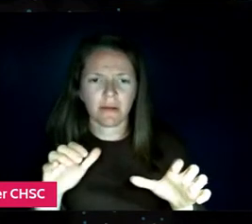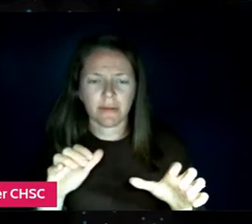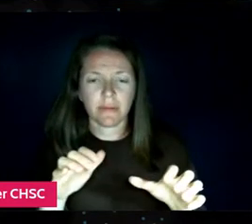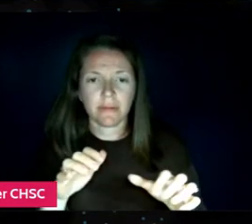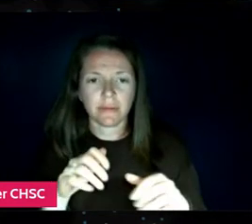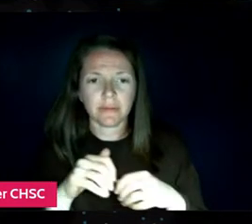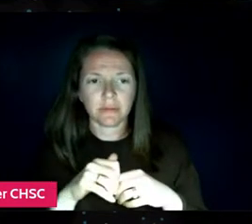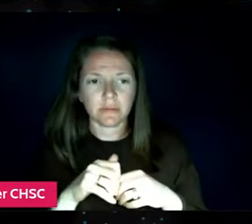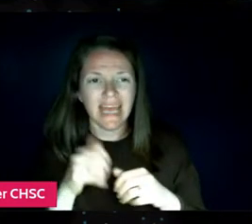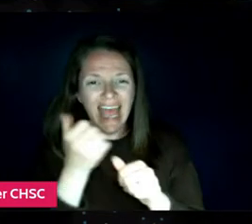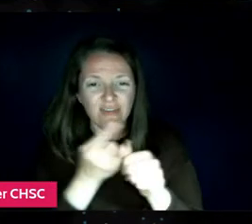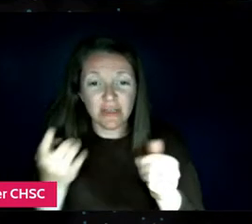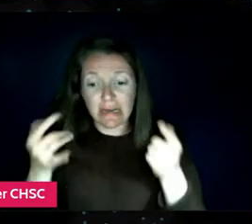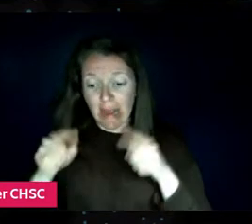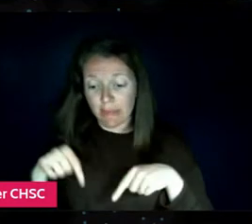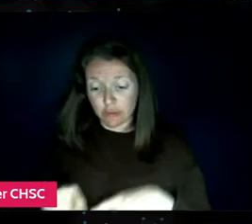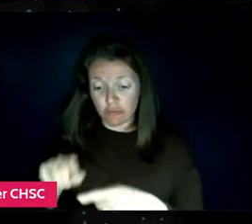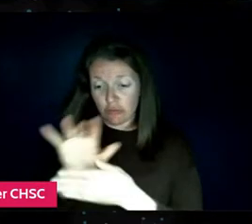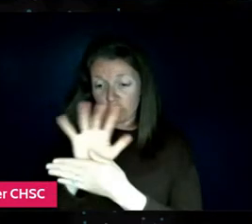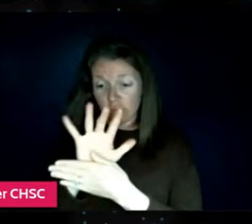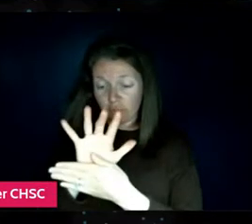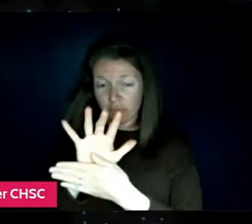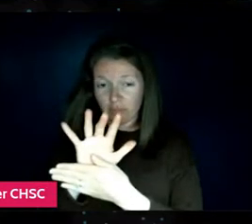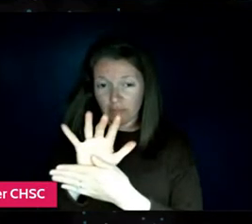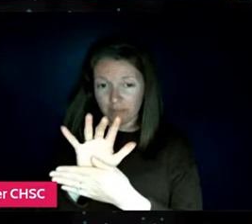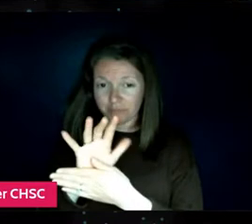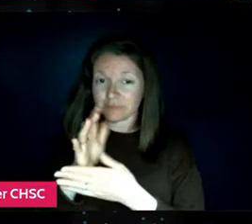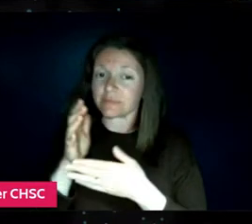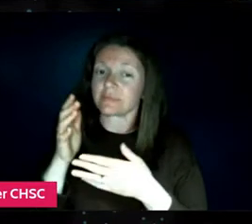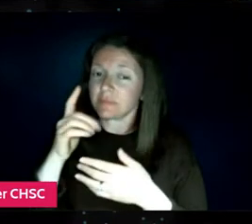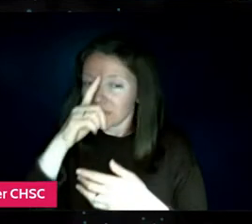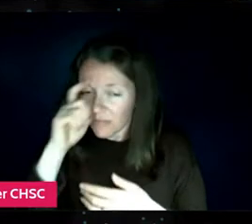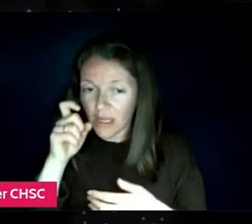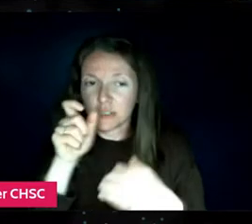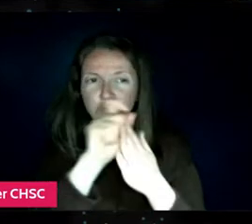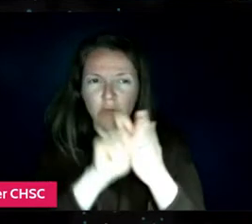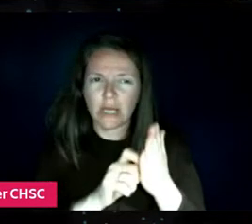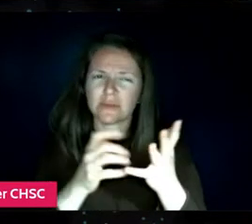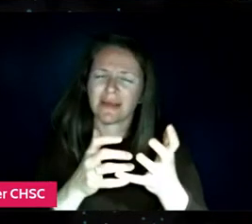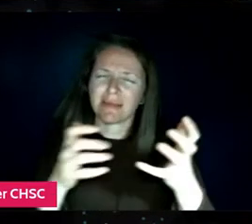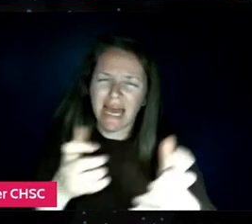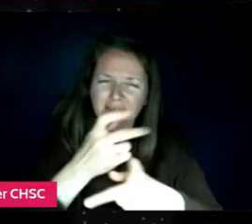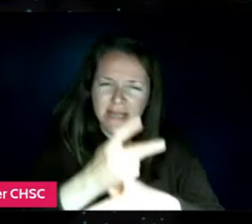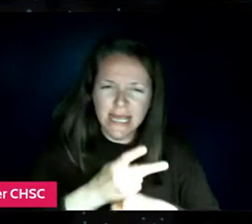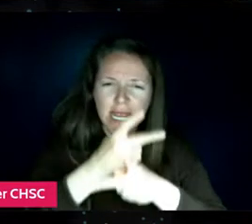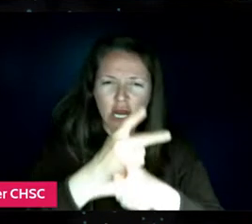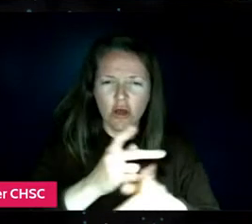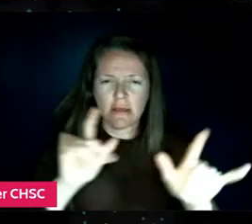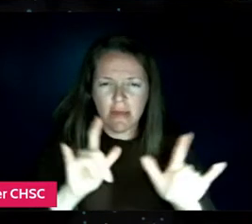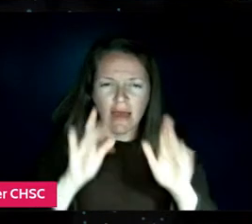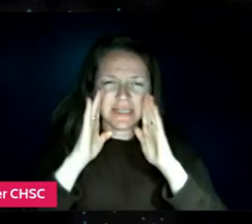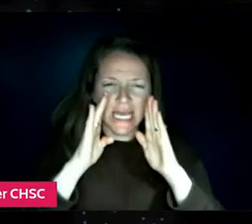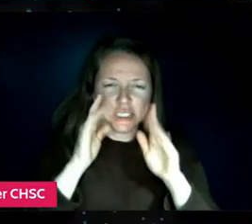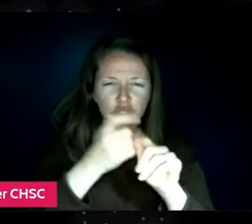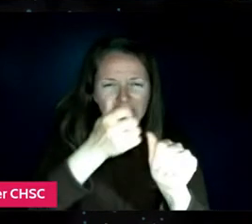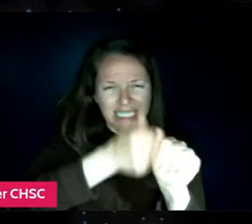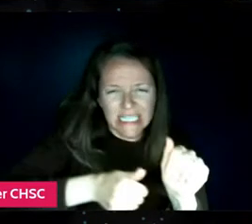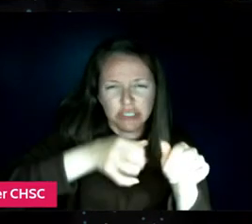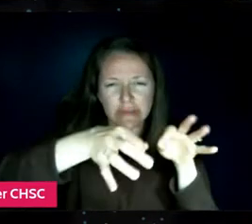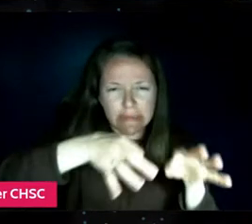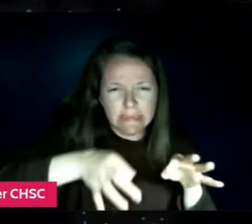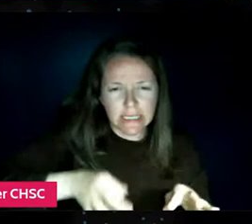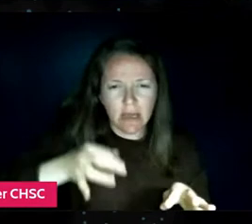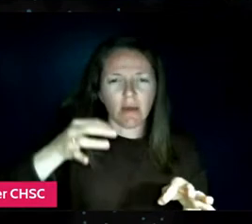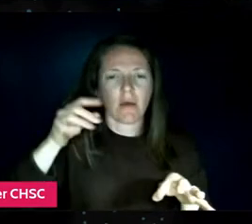everything that happened in the film was as a result of a lot of care and and love and attention to what the whole purpose